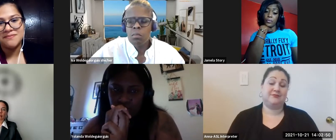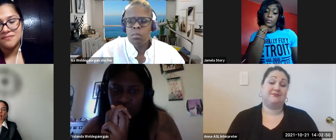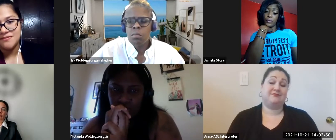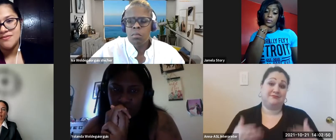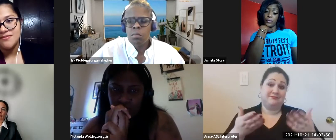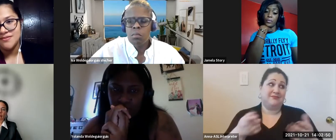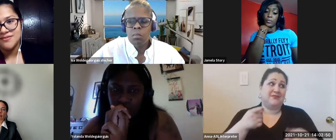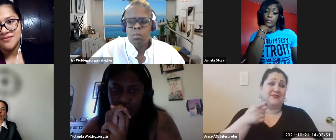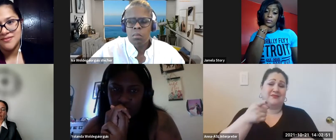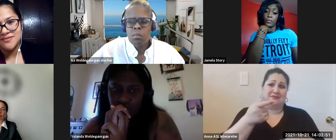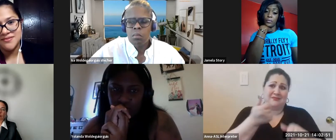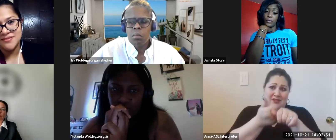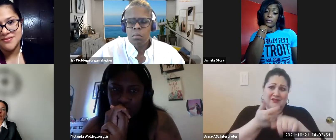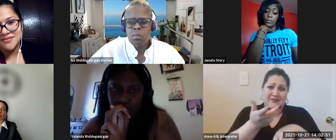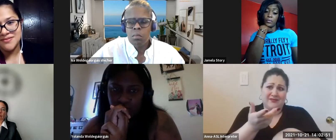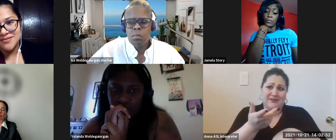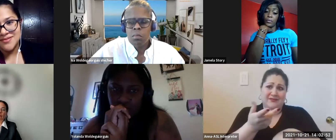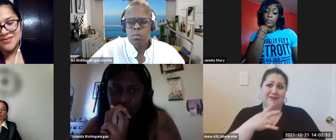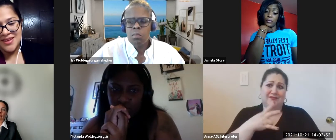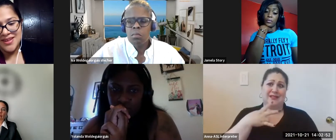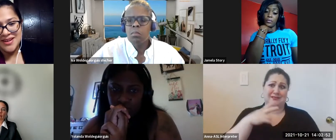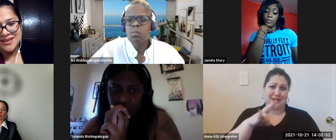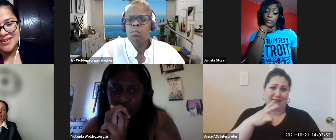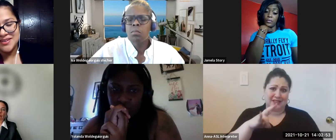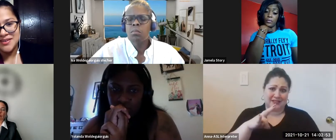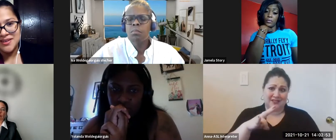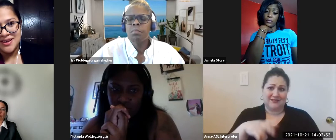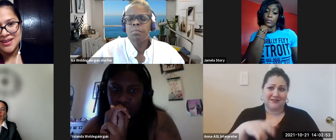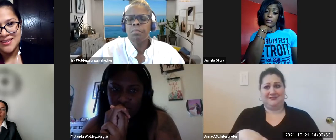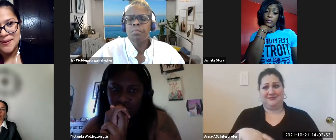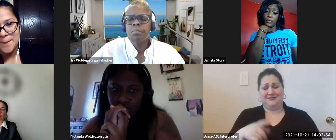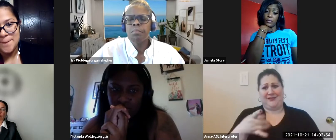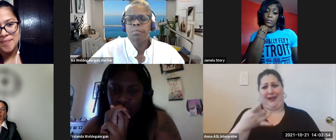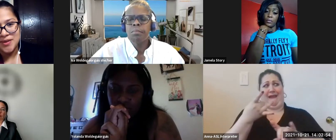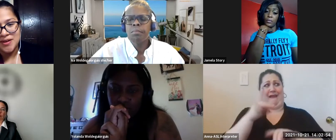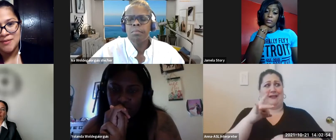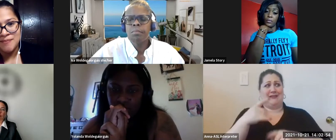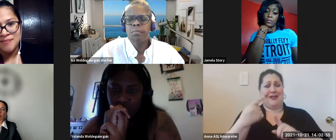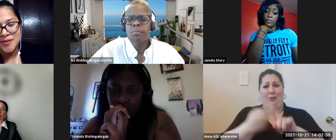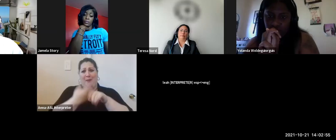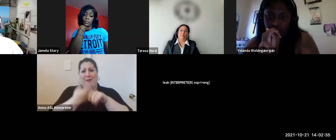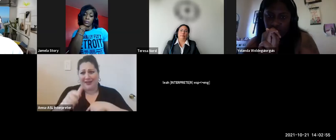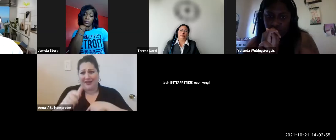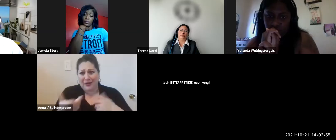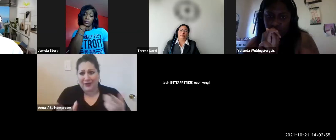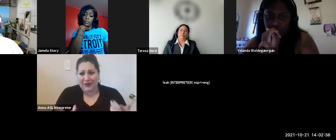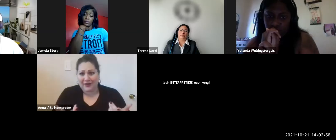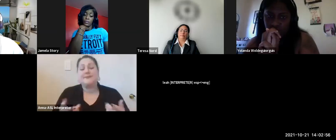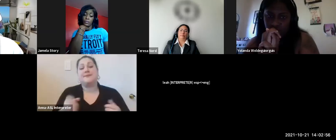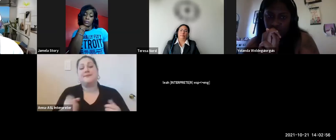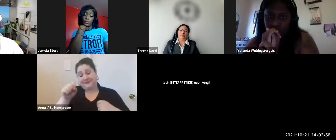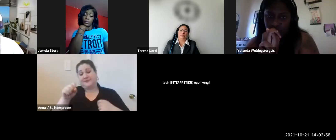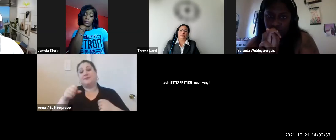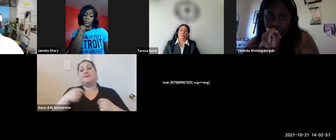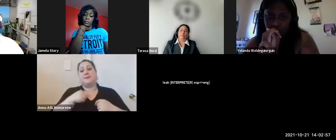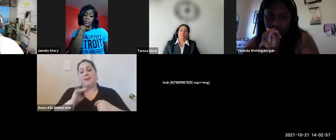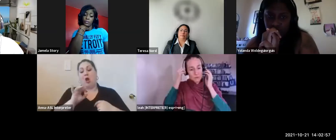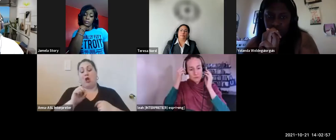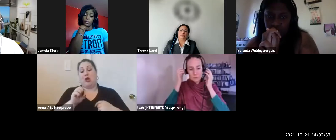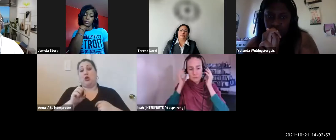you had turned 18 a month later. How did you feel? Yeah. Well, I was a minor at the